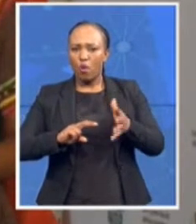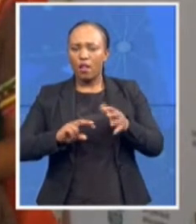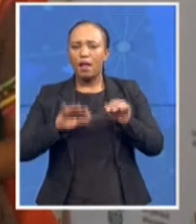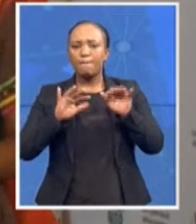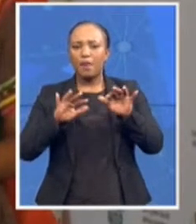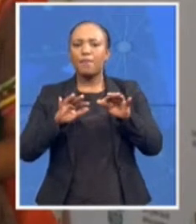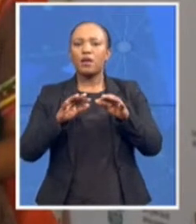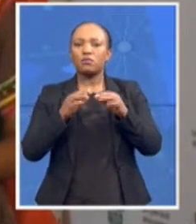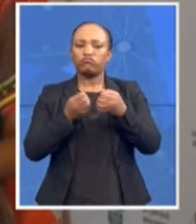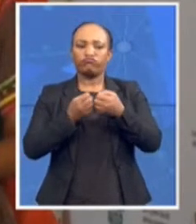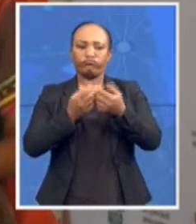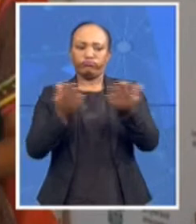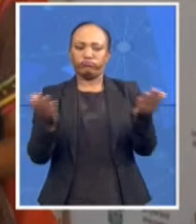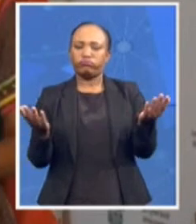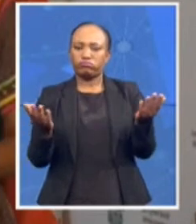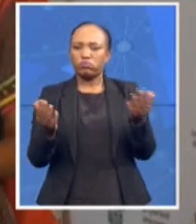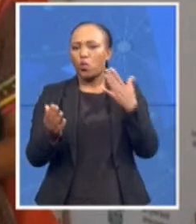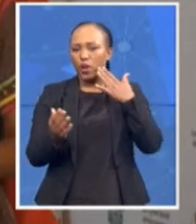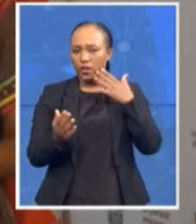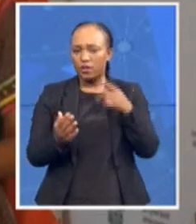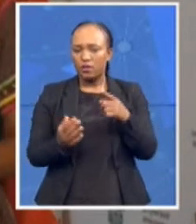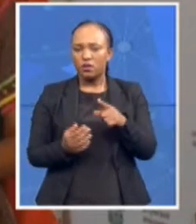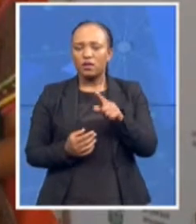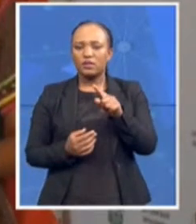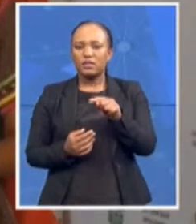of reference of the investigation that has been